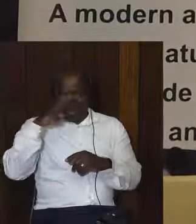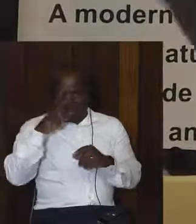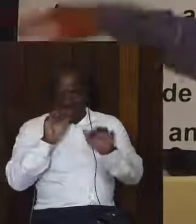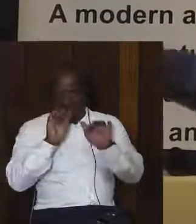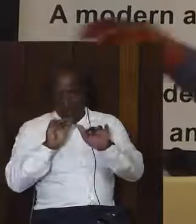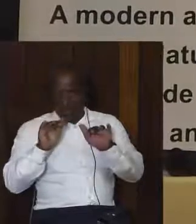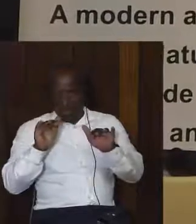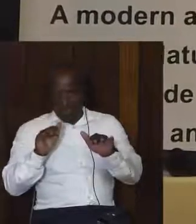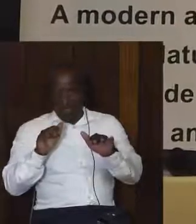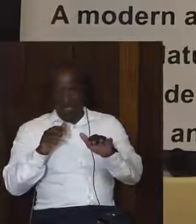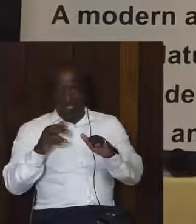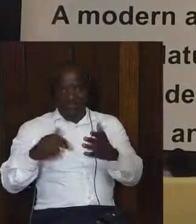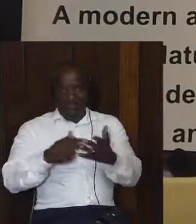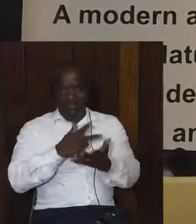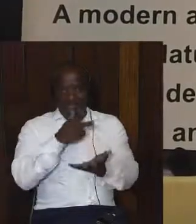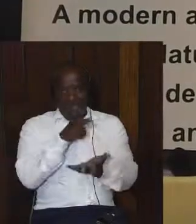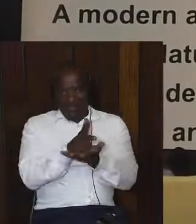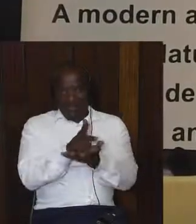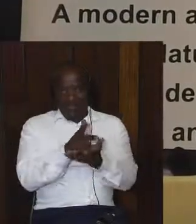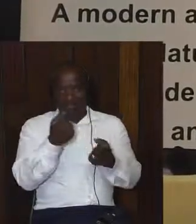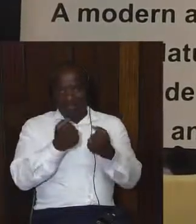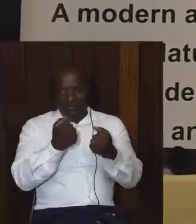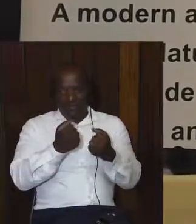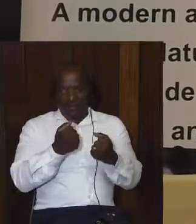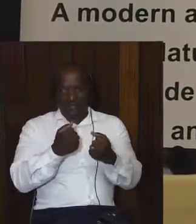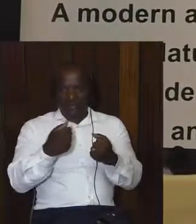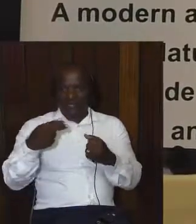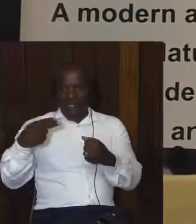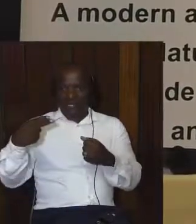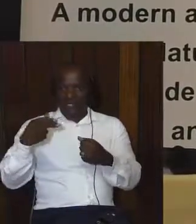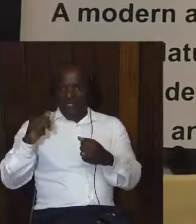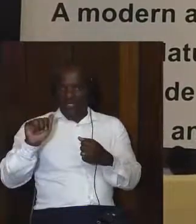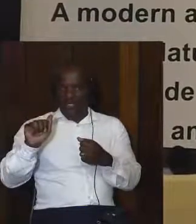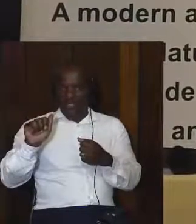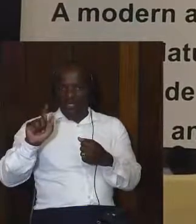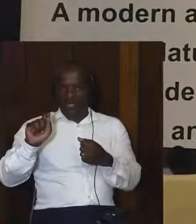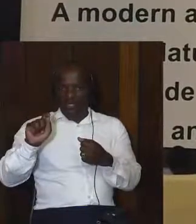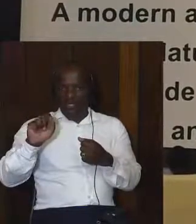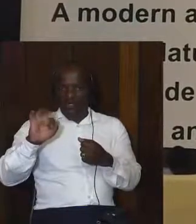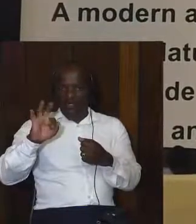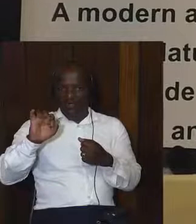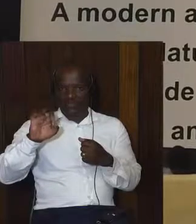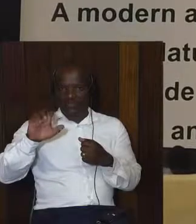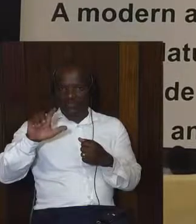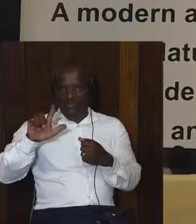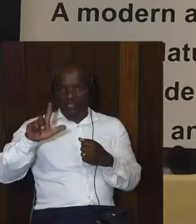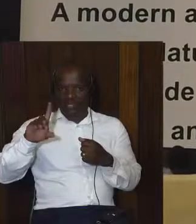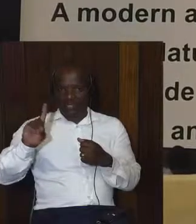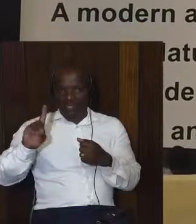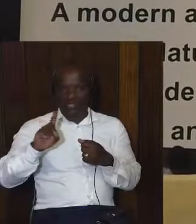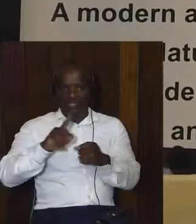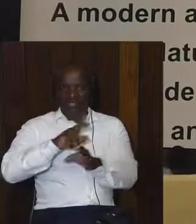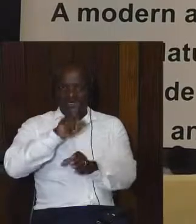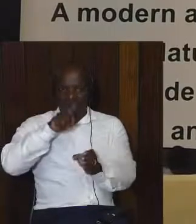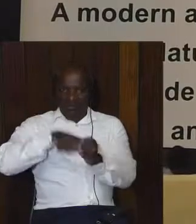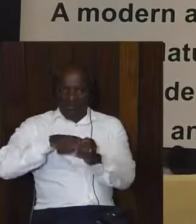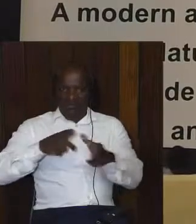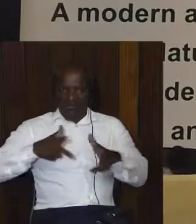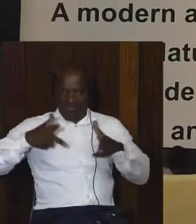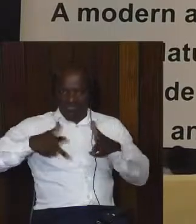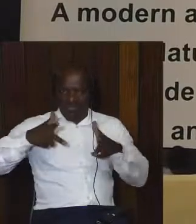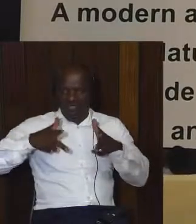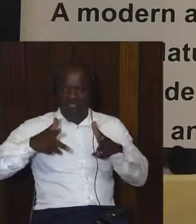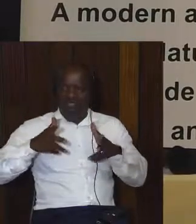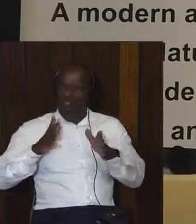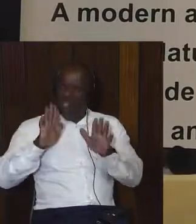are parking our cars at Hatfield and also at Bosman using the train. How is that going